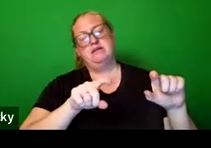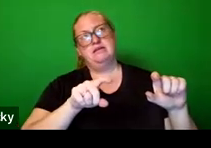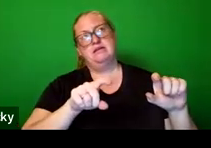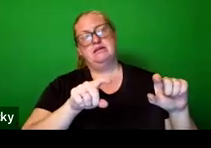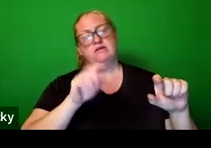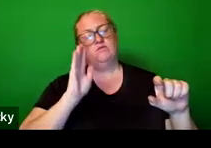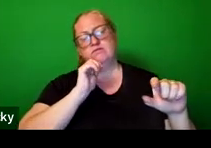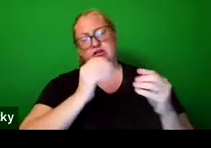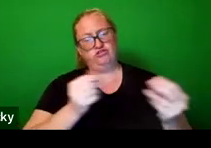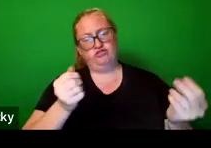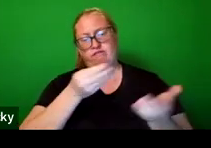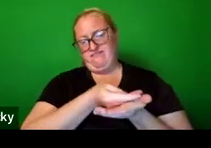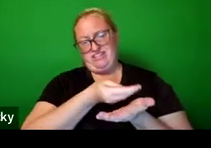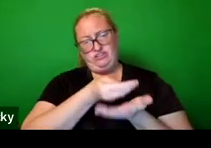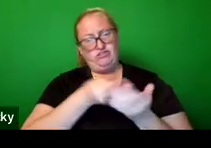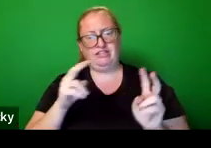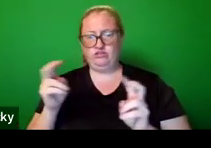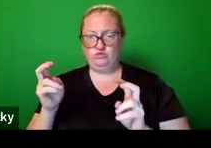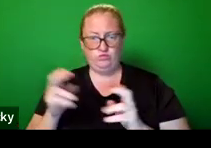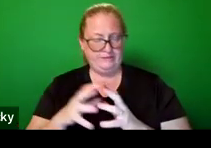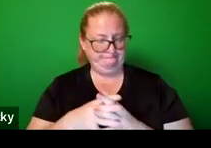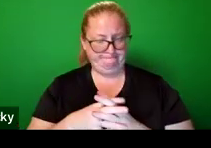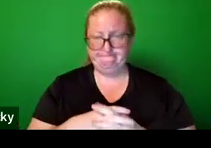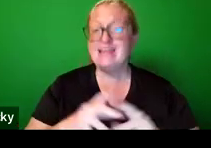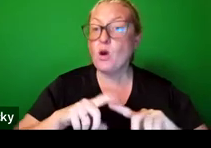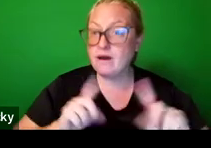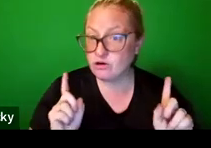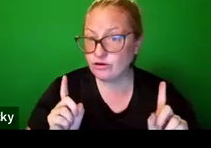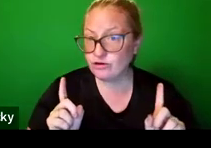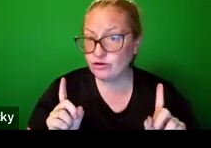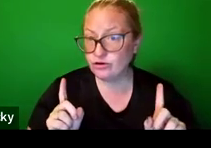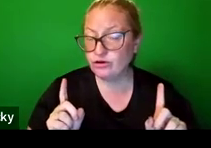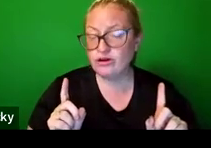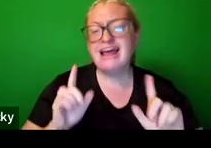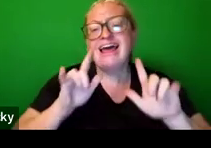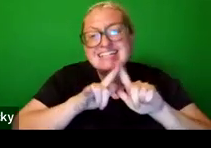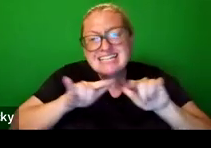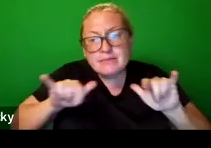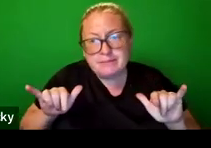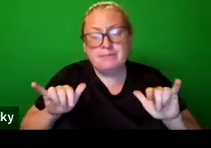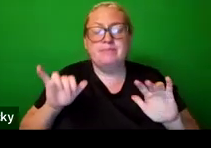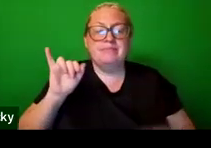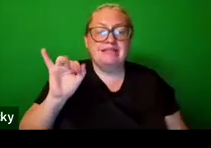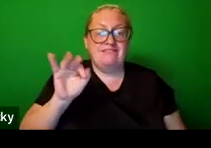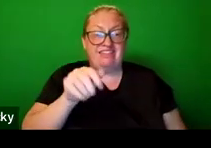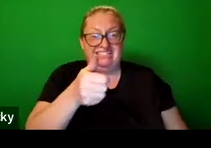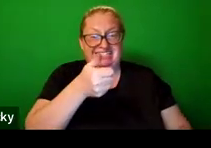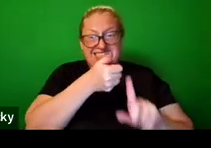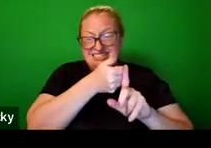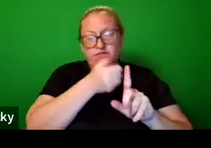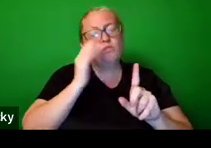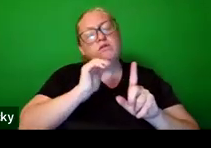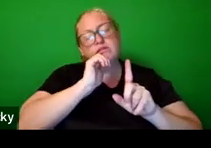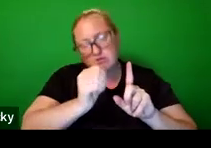this is not going to solve our fiscal issues. However, you know, at the same time, if this by itself is not going to